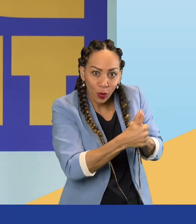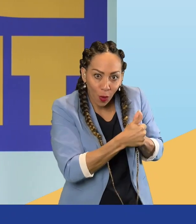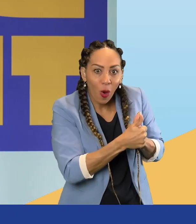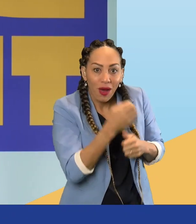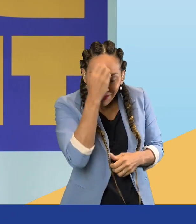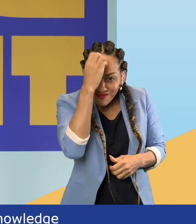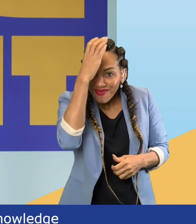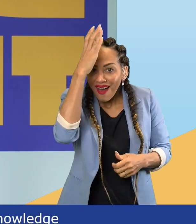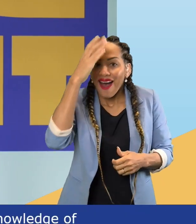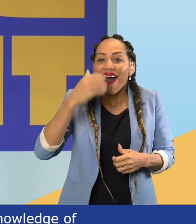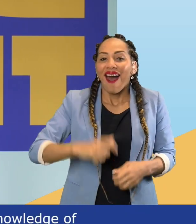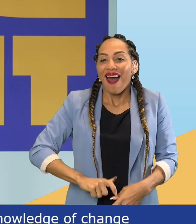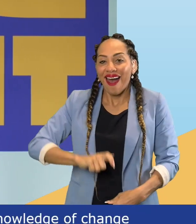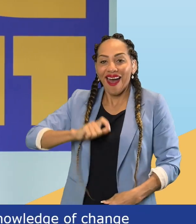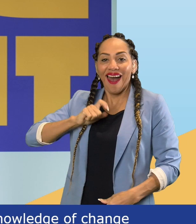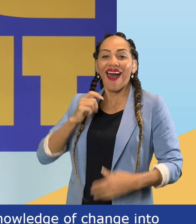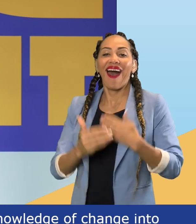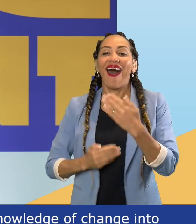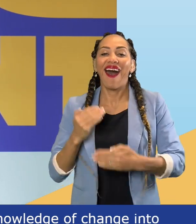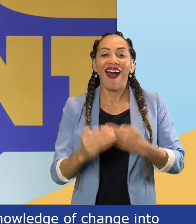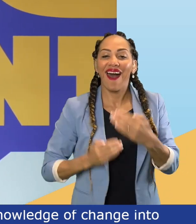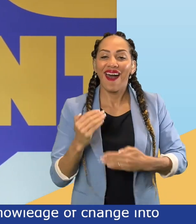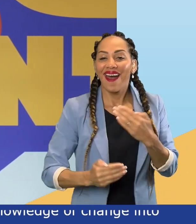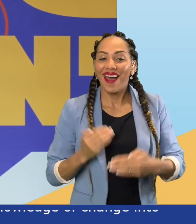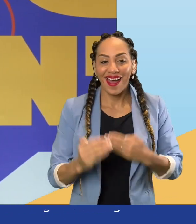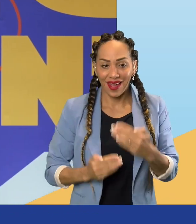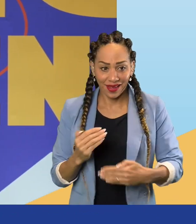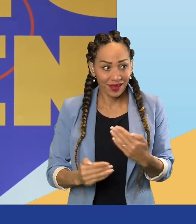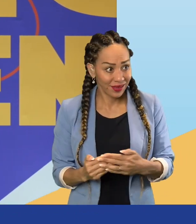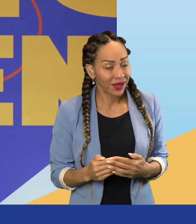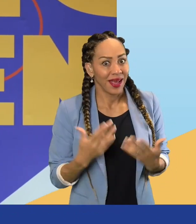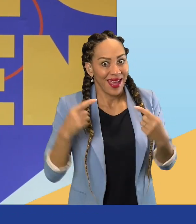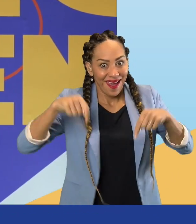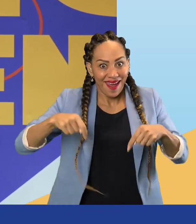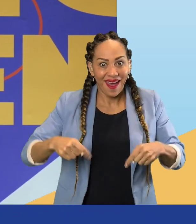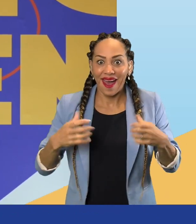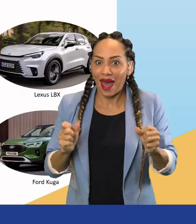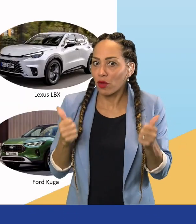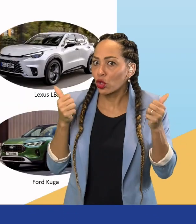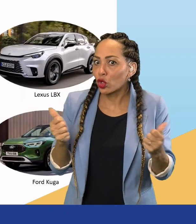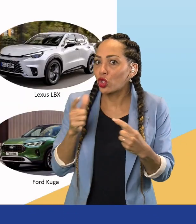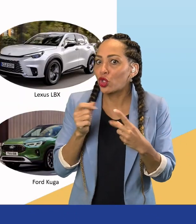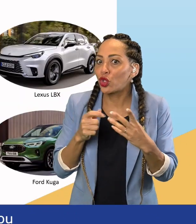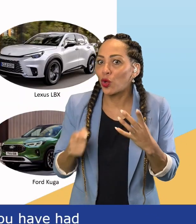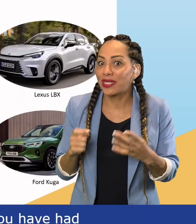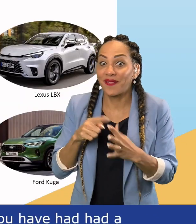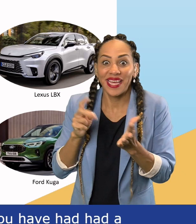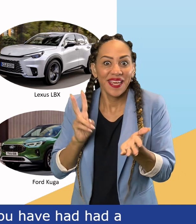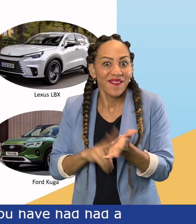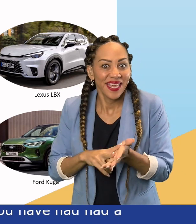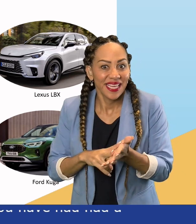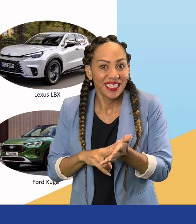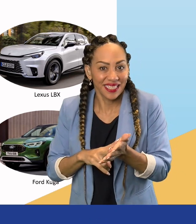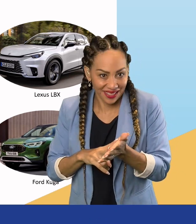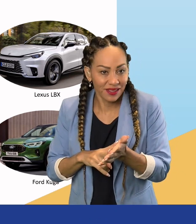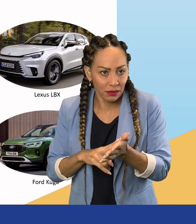We've got a great choice of EVs. If you've had a chance to have a walk around in the first hour this morning, you will have seen some of the